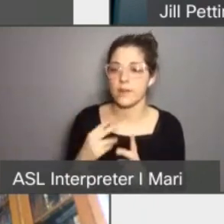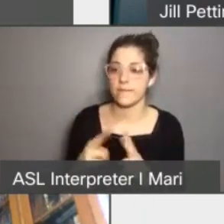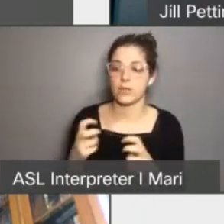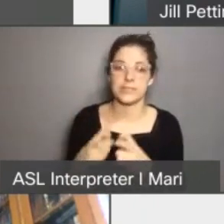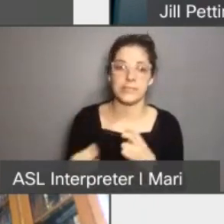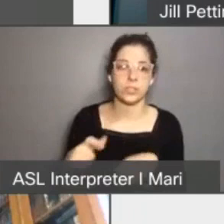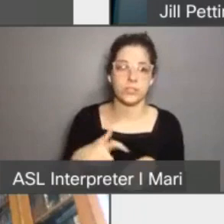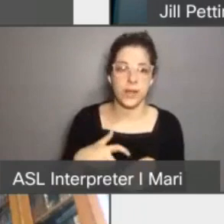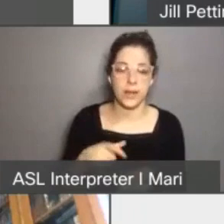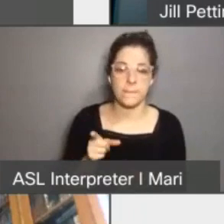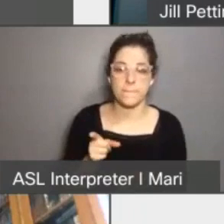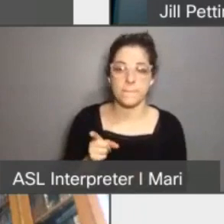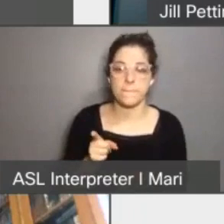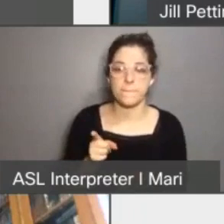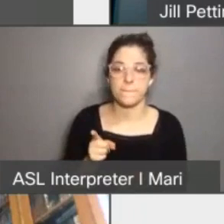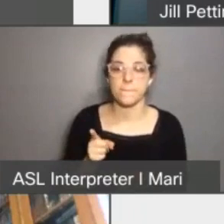difficult time with